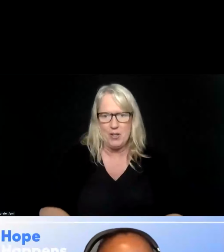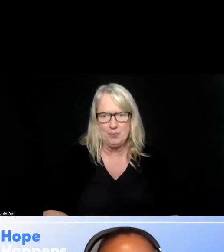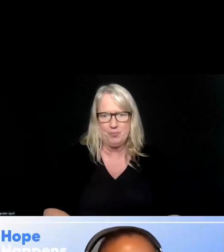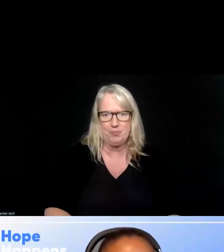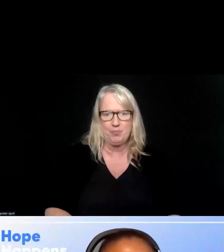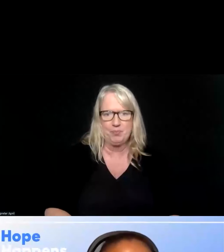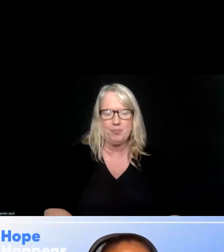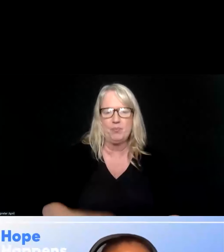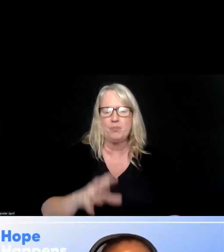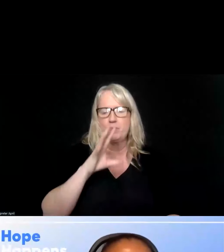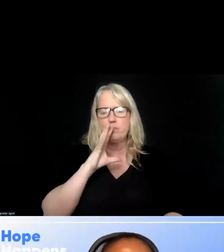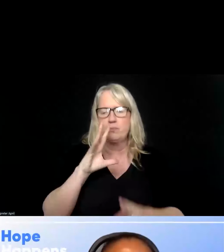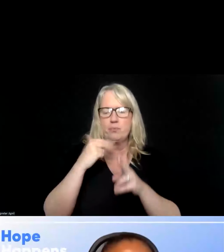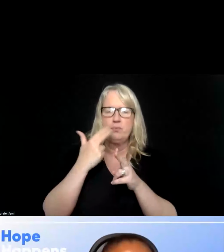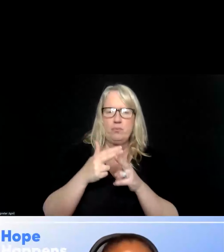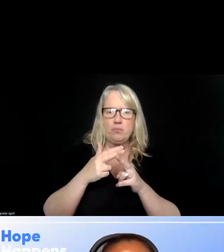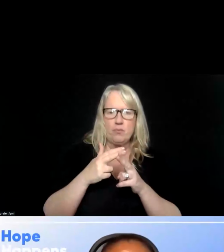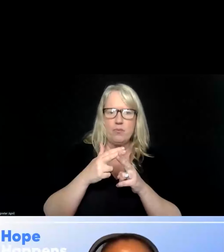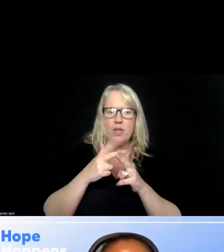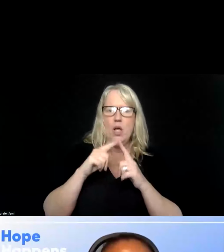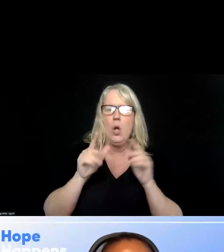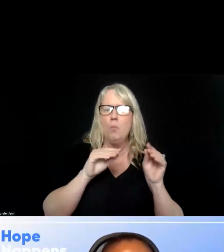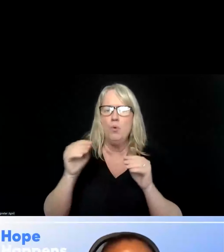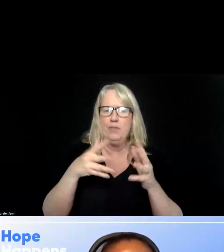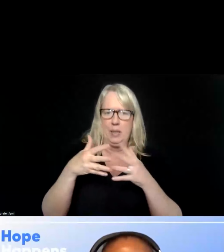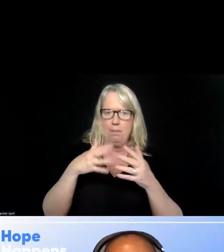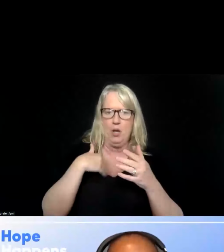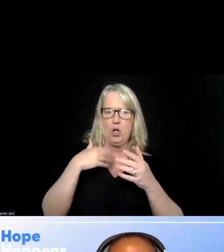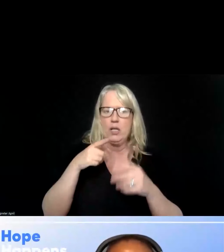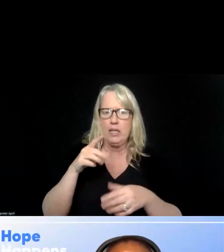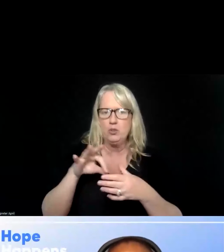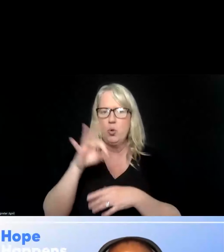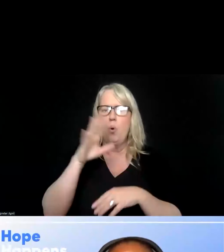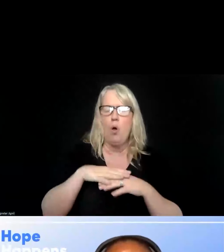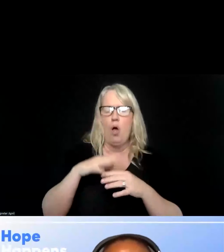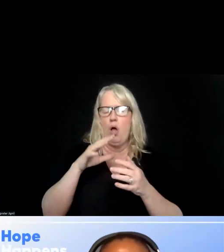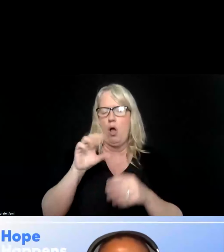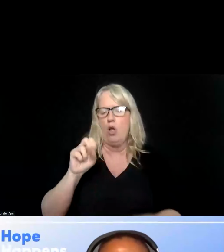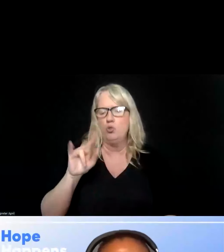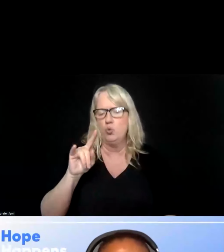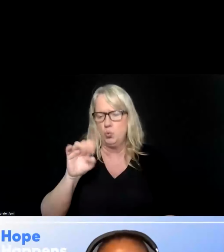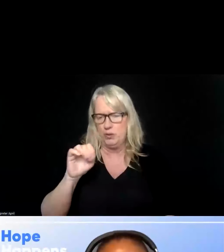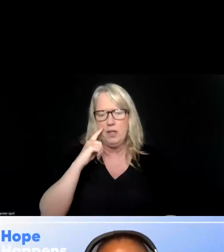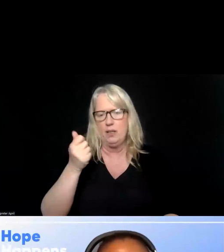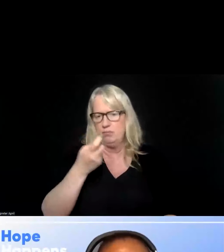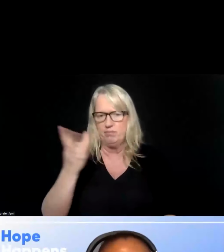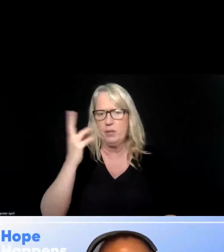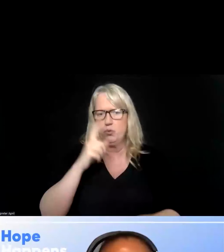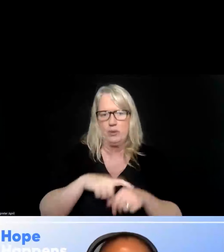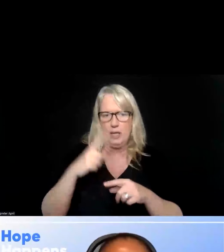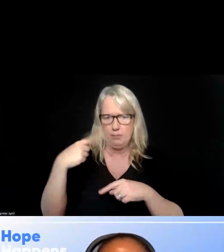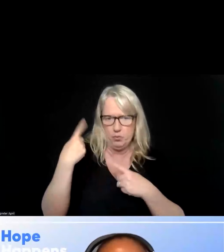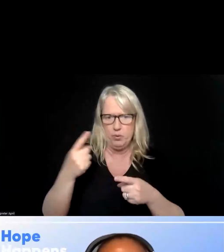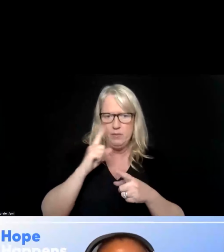Want to talk a little bit about Moving America's Soul on suicide. We've talked about this for a number of crisis jams as